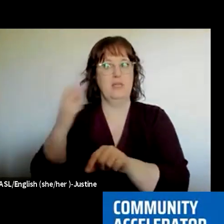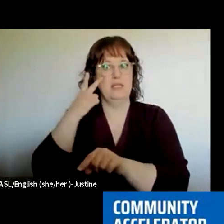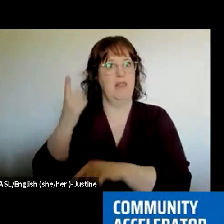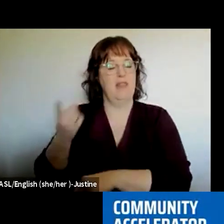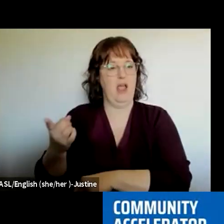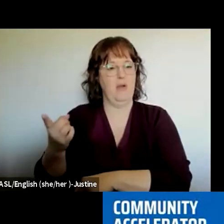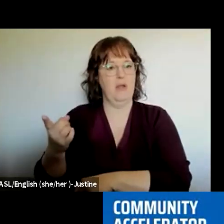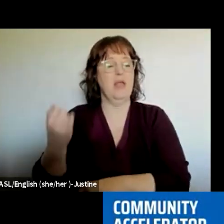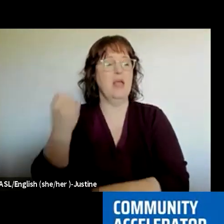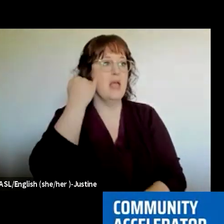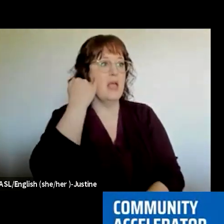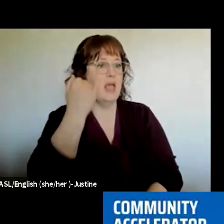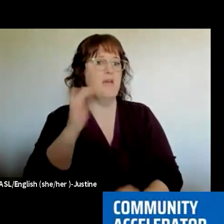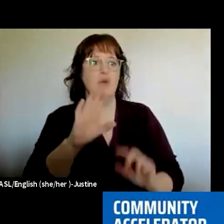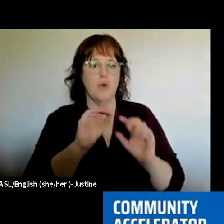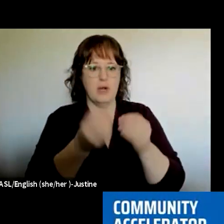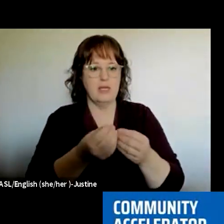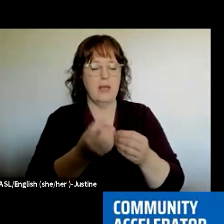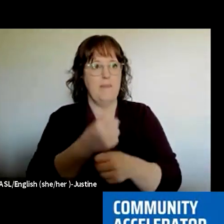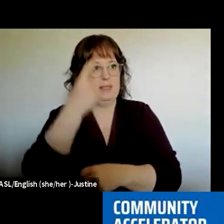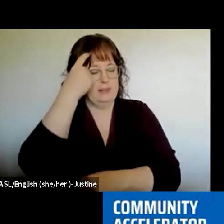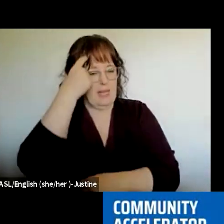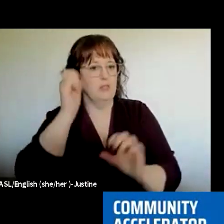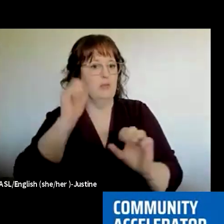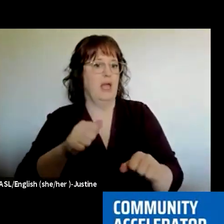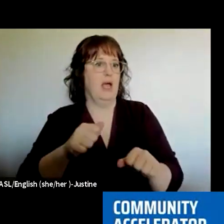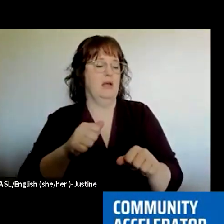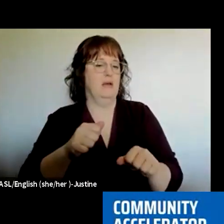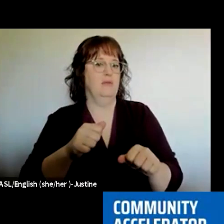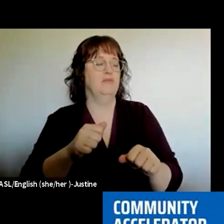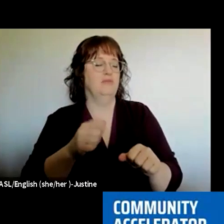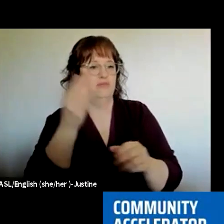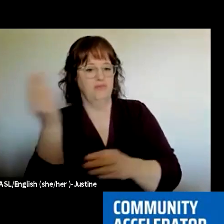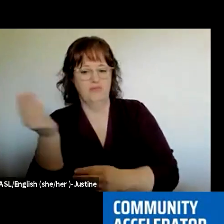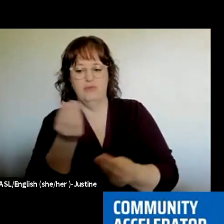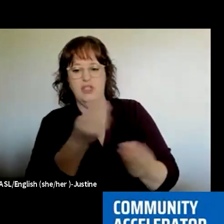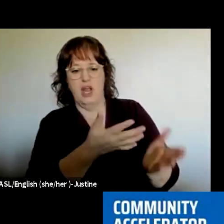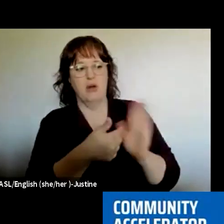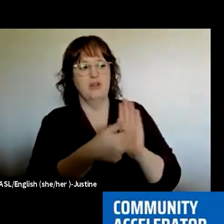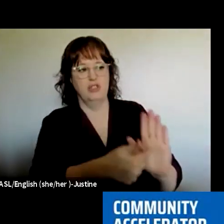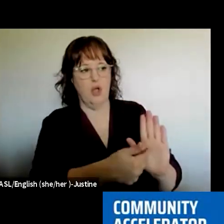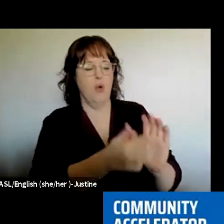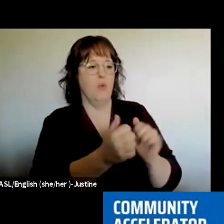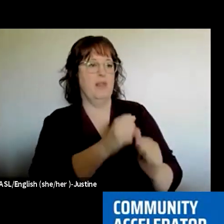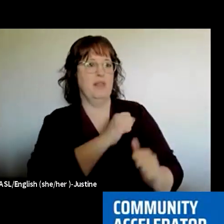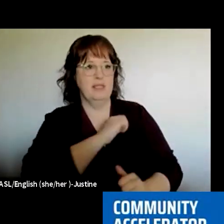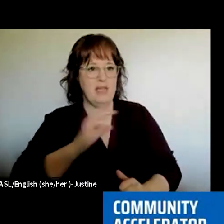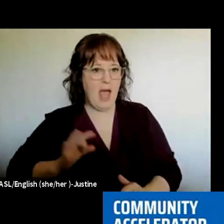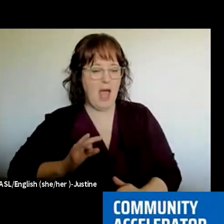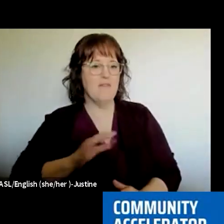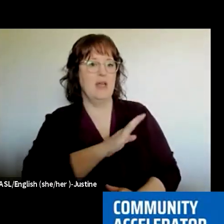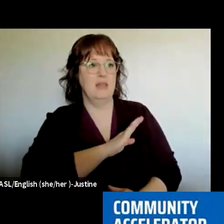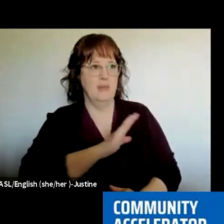your organization, you can share that demographic data use statement with your staff and your board when collecting this data so that they can